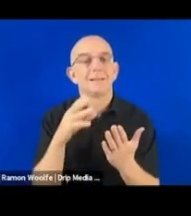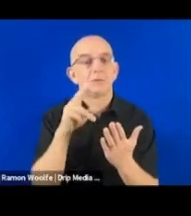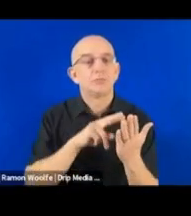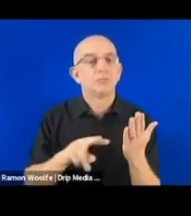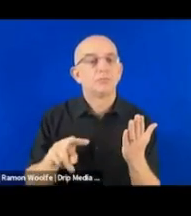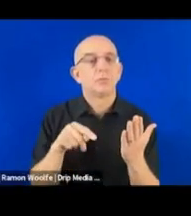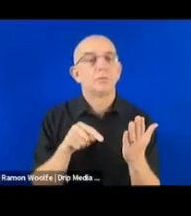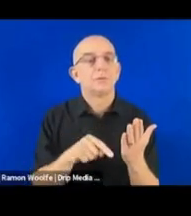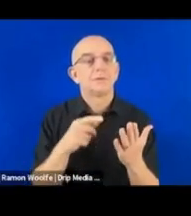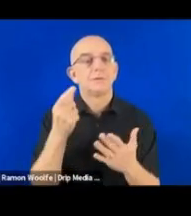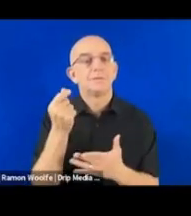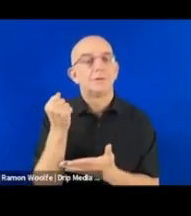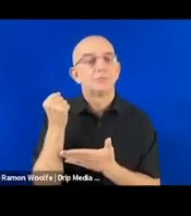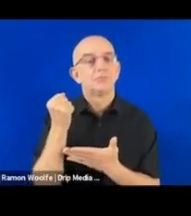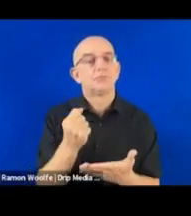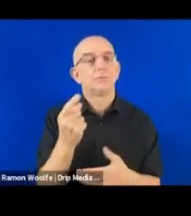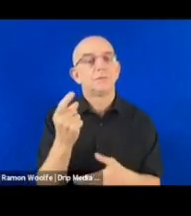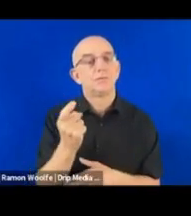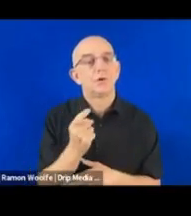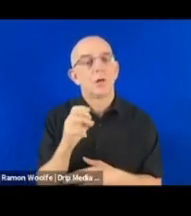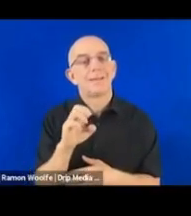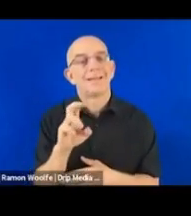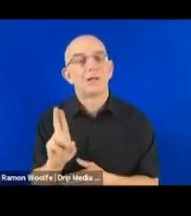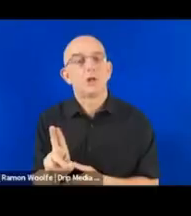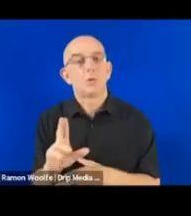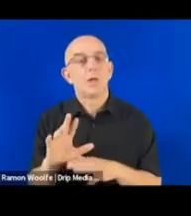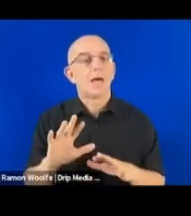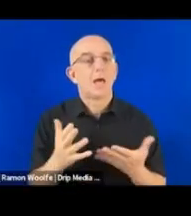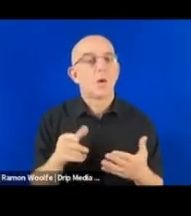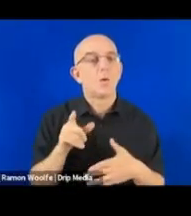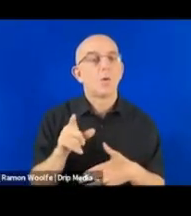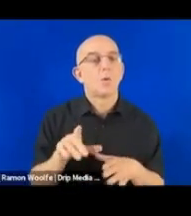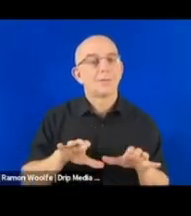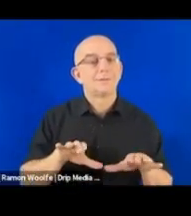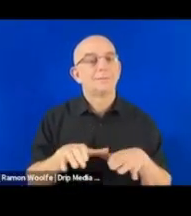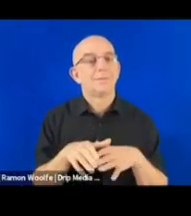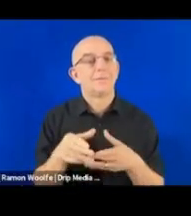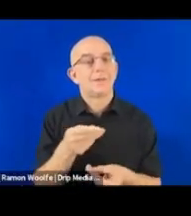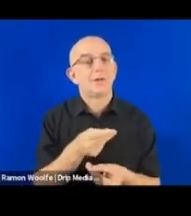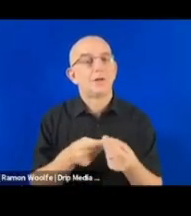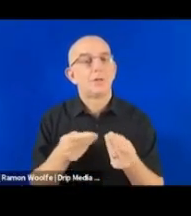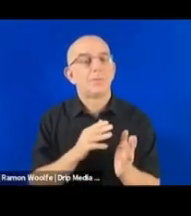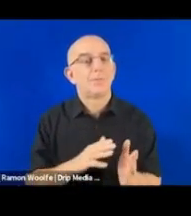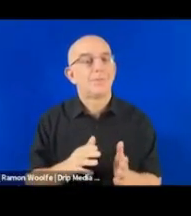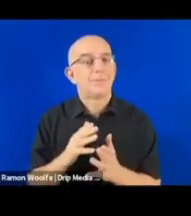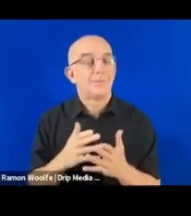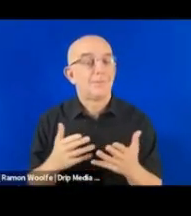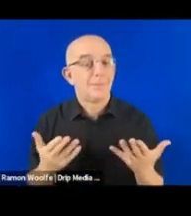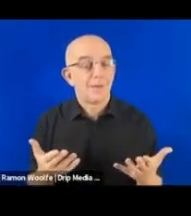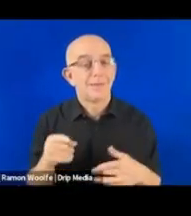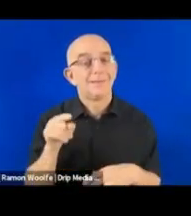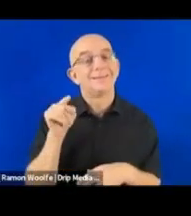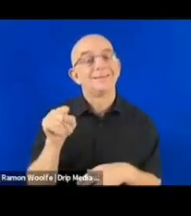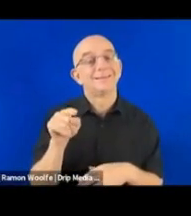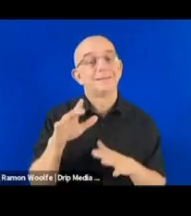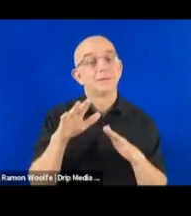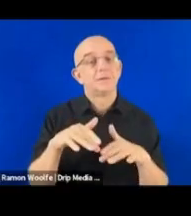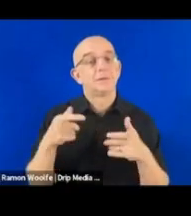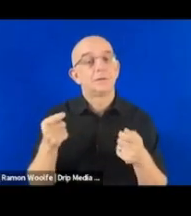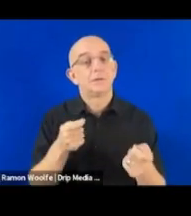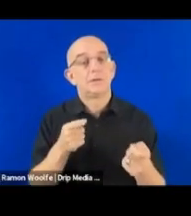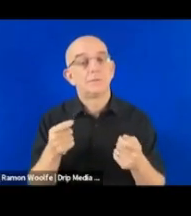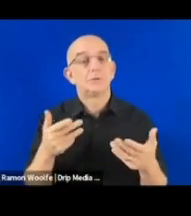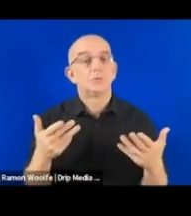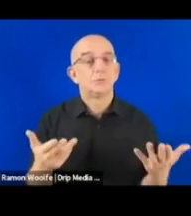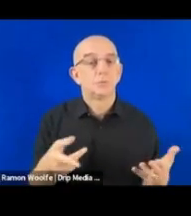So we also had technical support from Moderator during the revision or the review of the curriculum, where we're incorporating